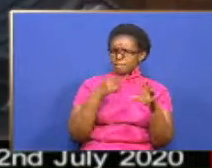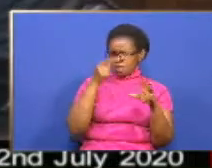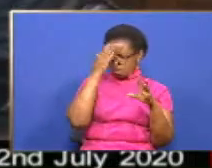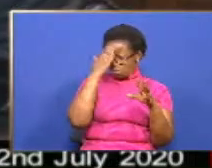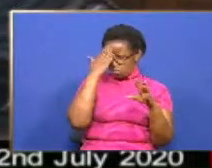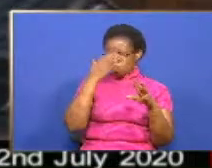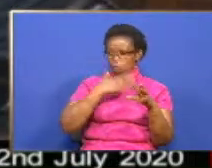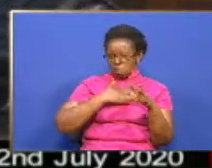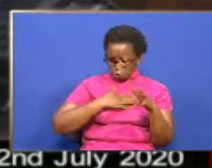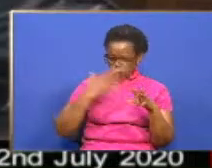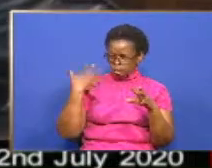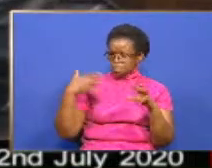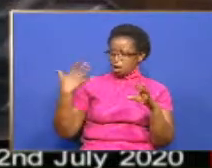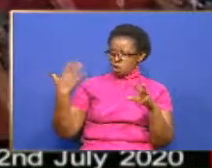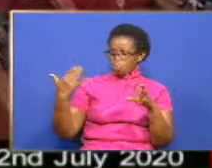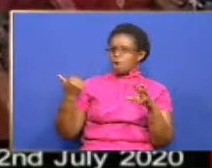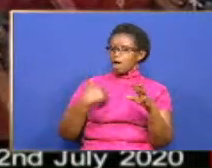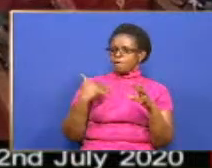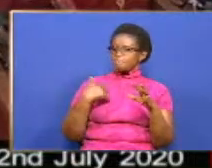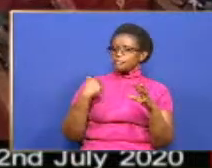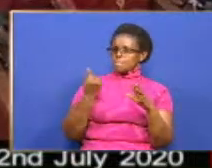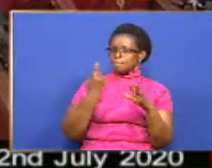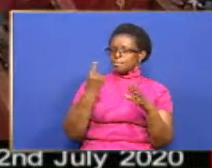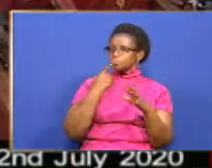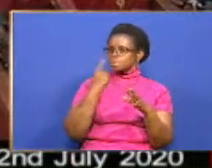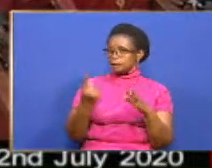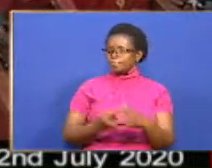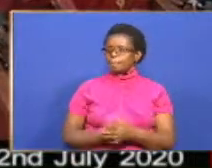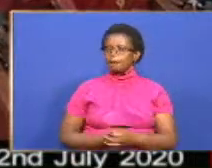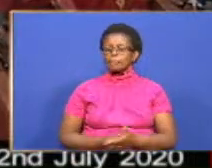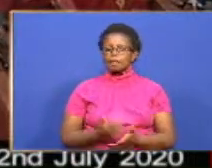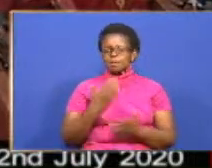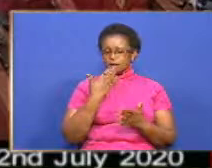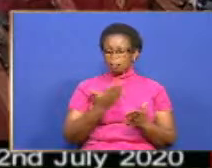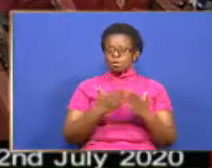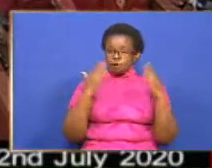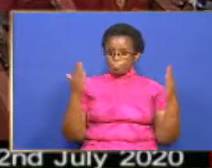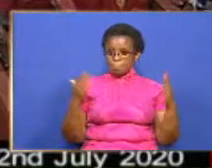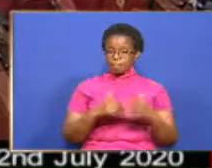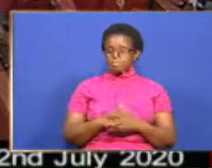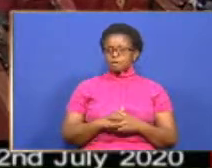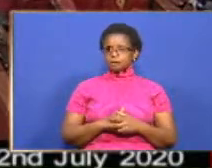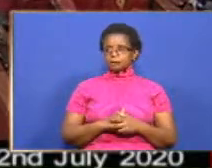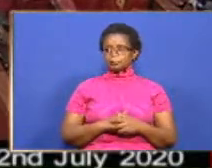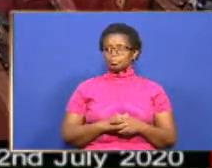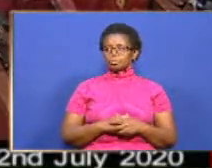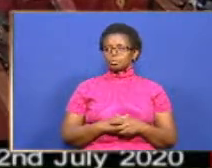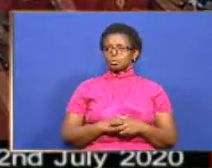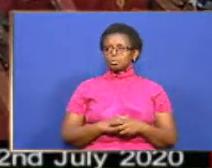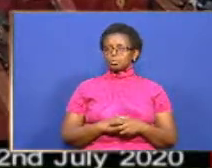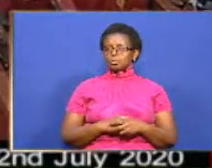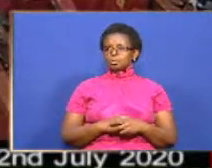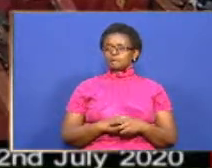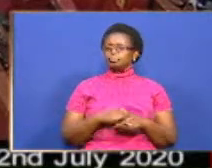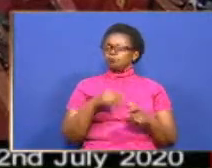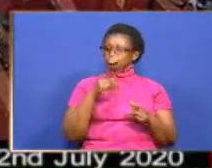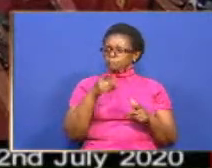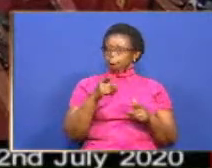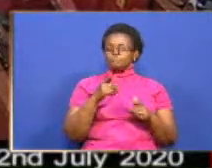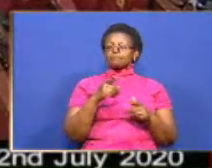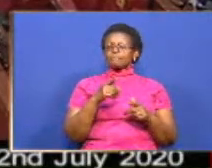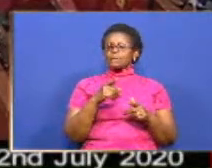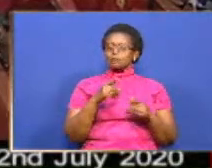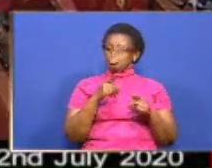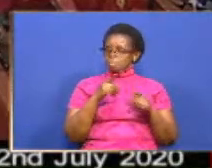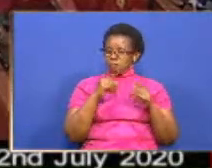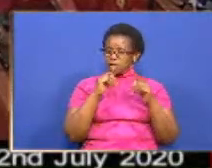say. Thank you very much, Honorable Chair. And the import of this one is very clear,